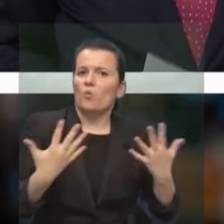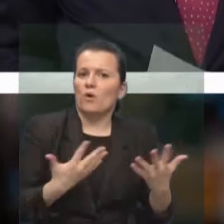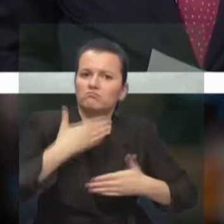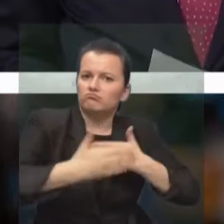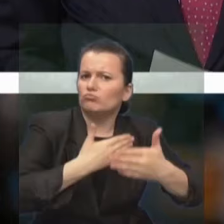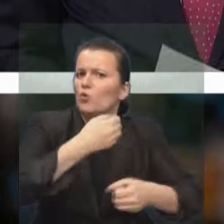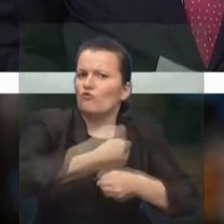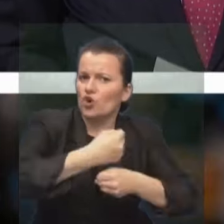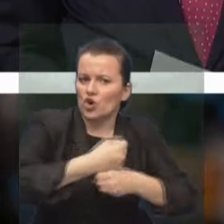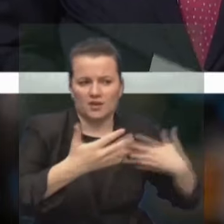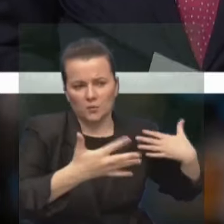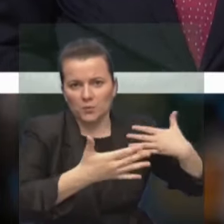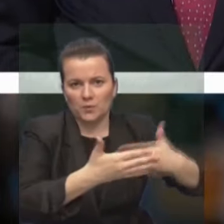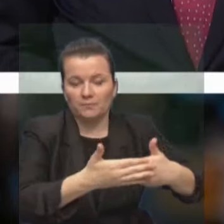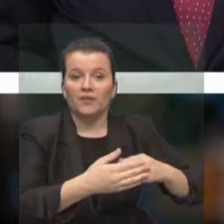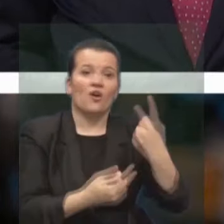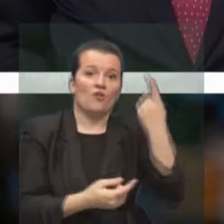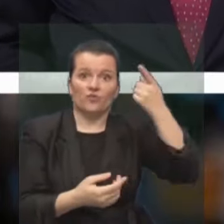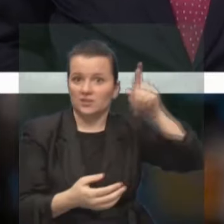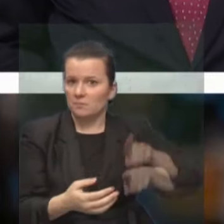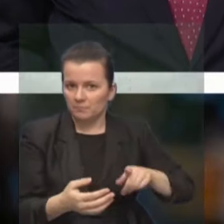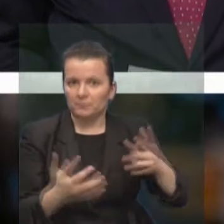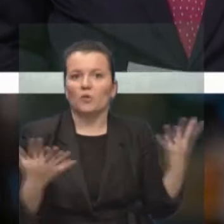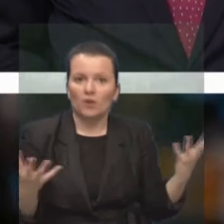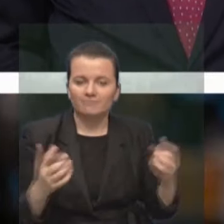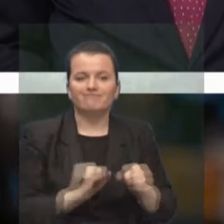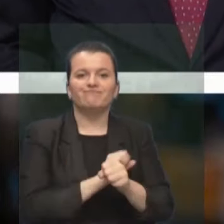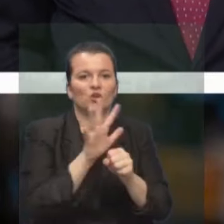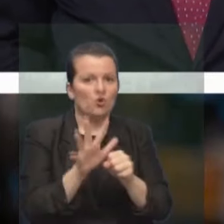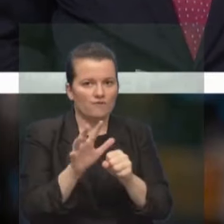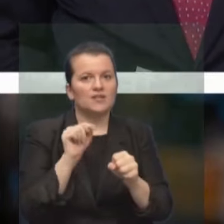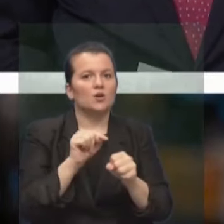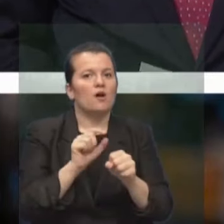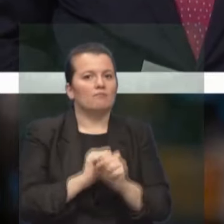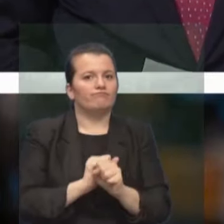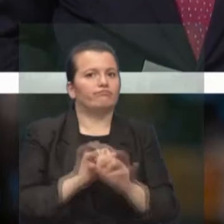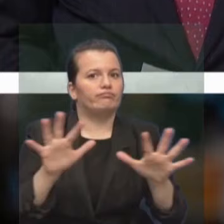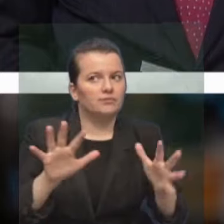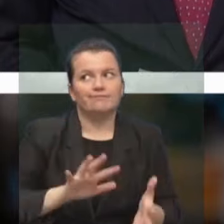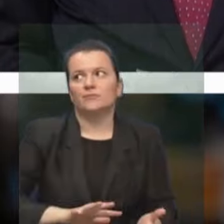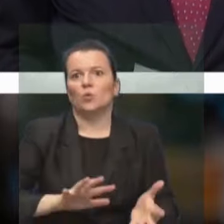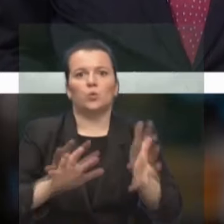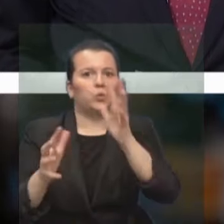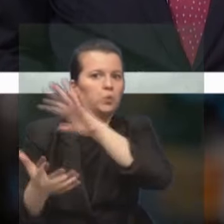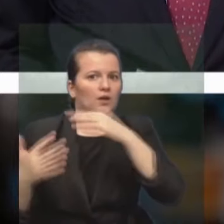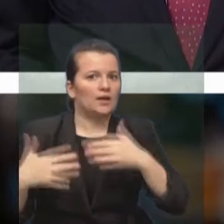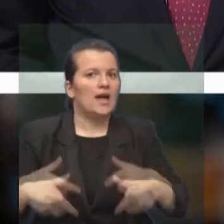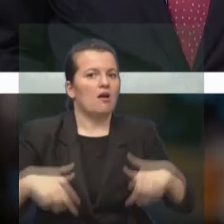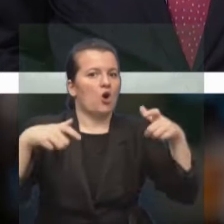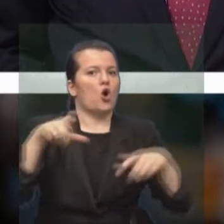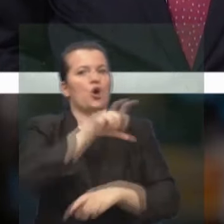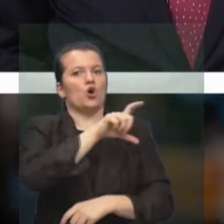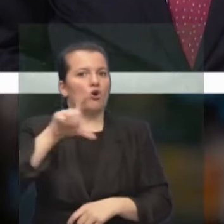were, of course, marked by the start of the COVID-19 crisis, which led the company to